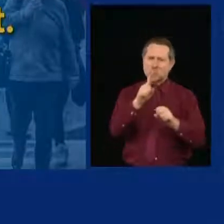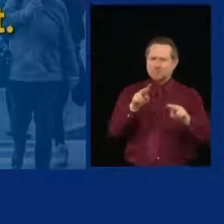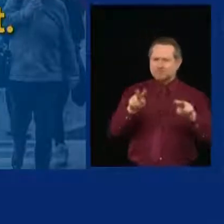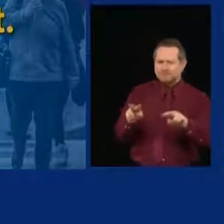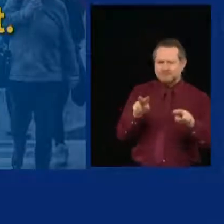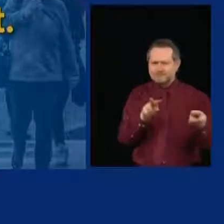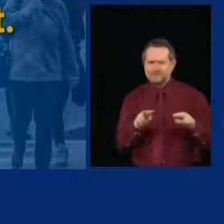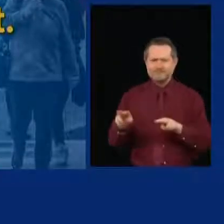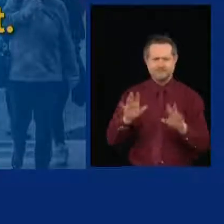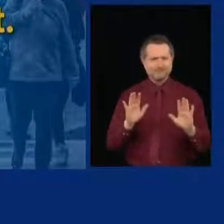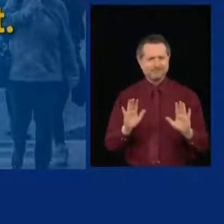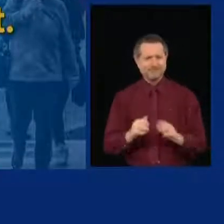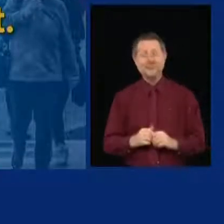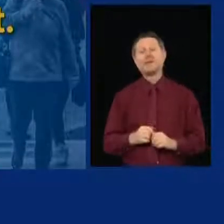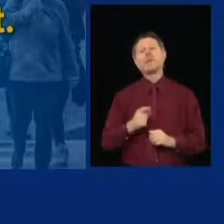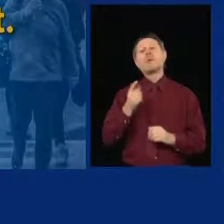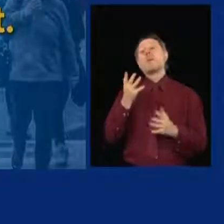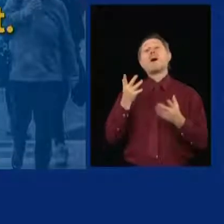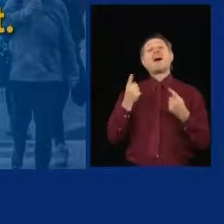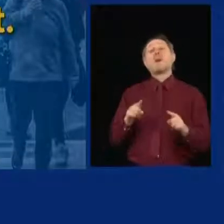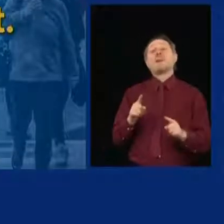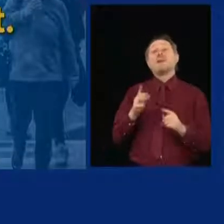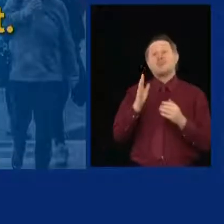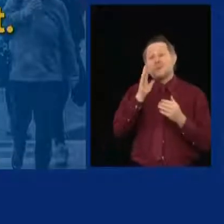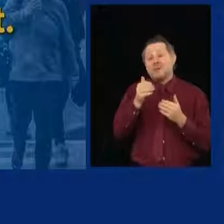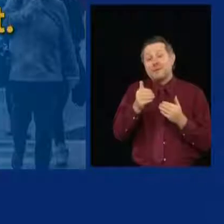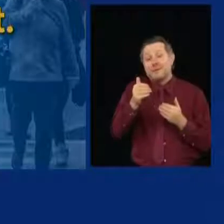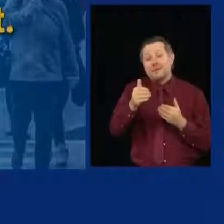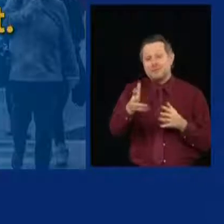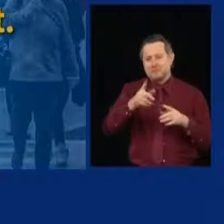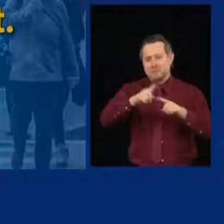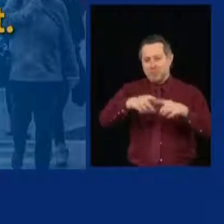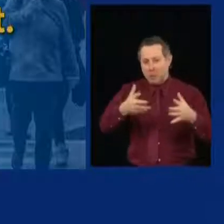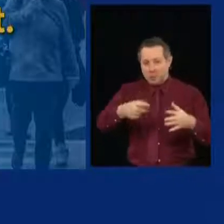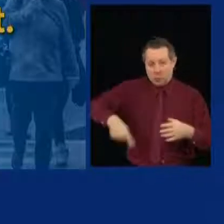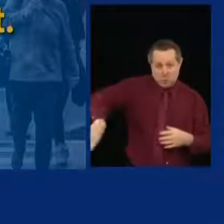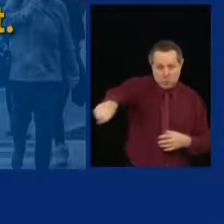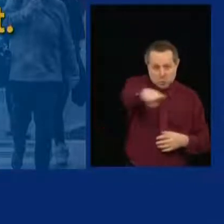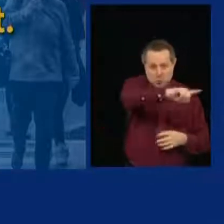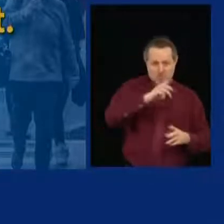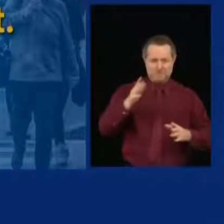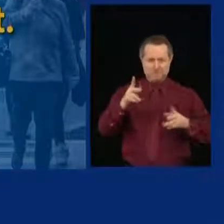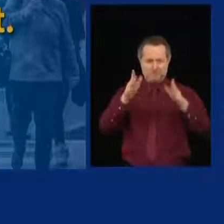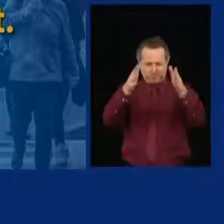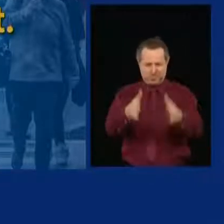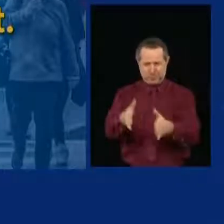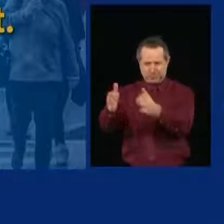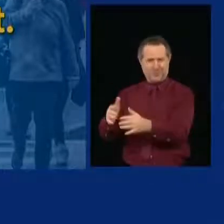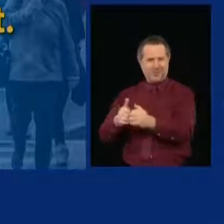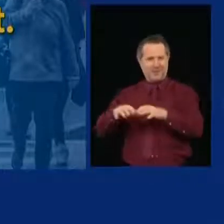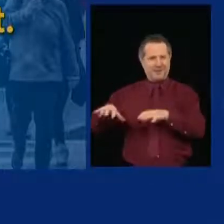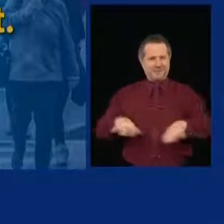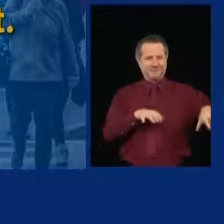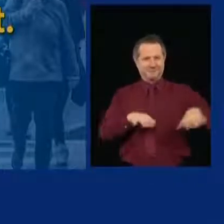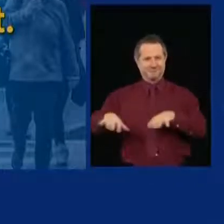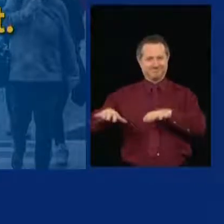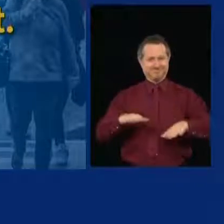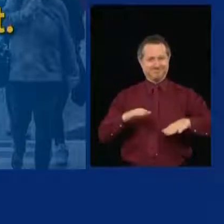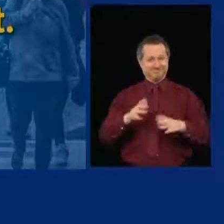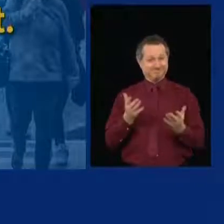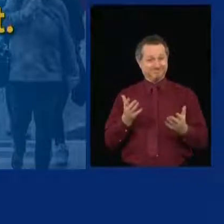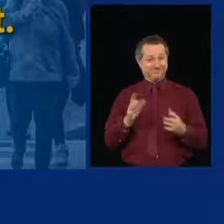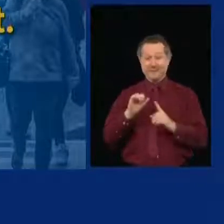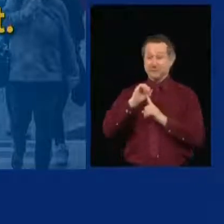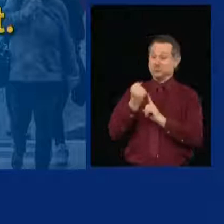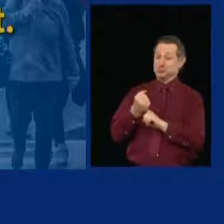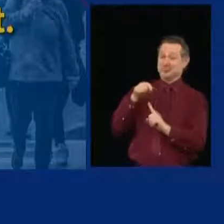on what we do. That's why this has been such a unique situation, not for government, but for